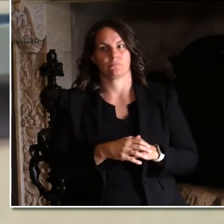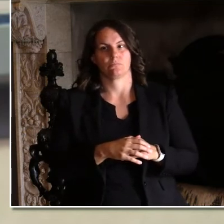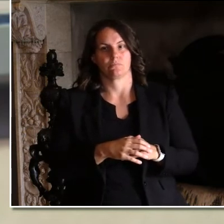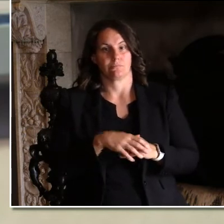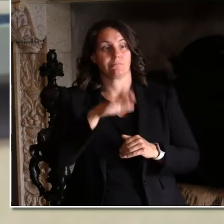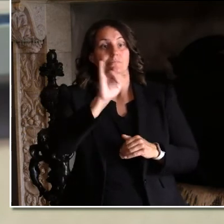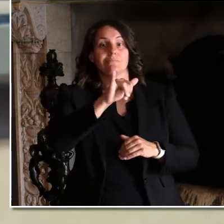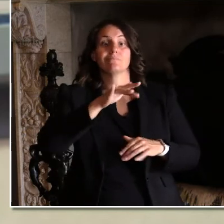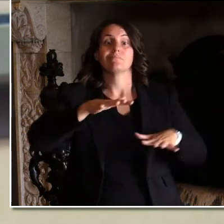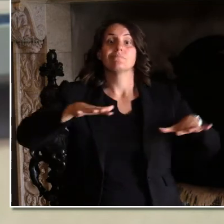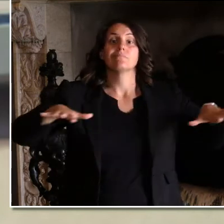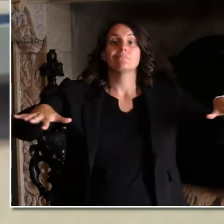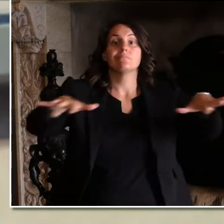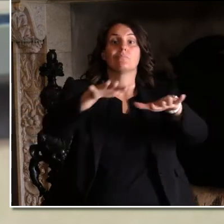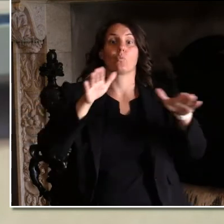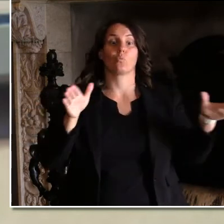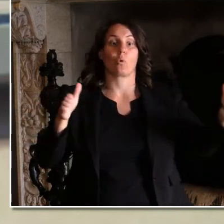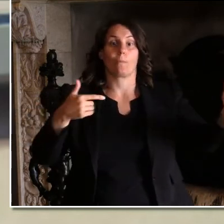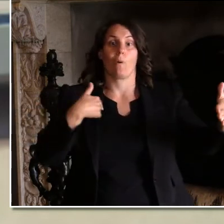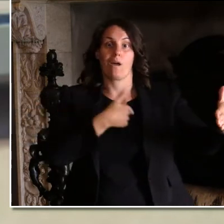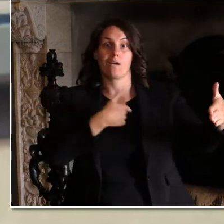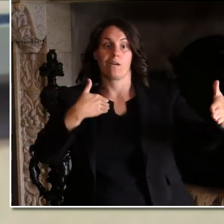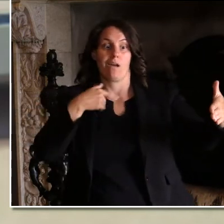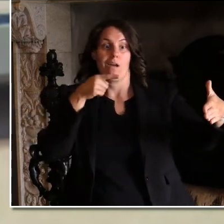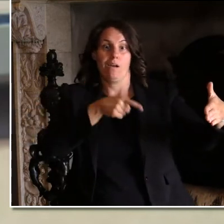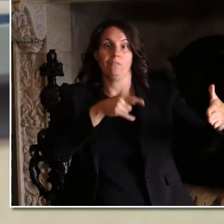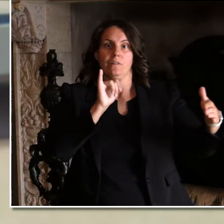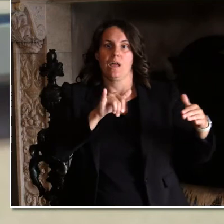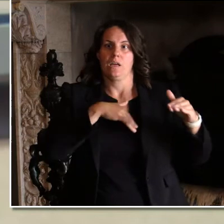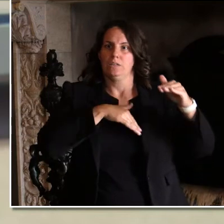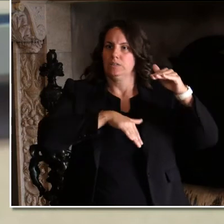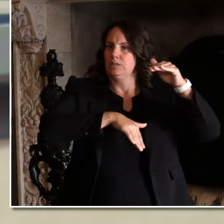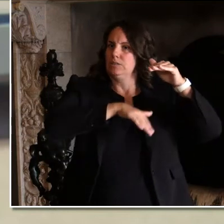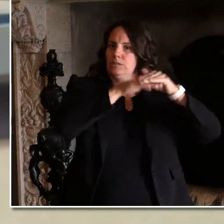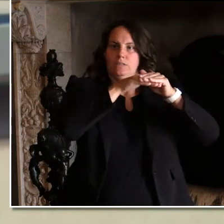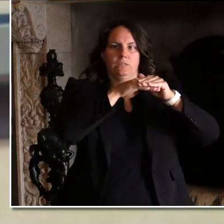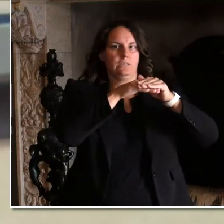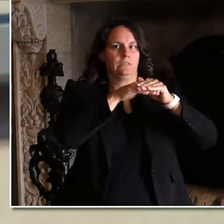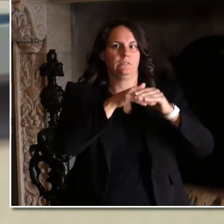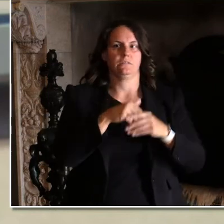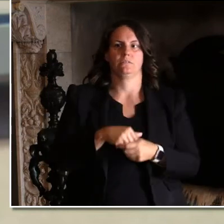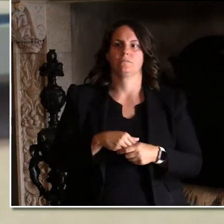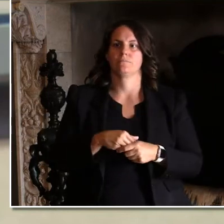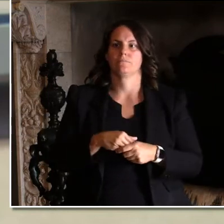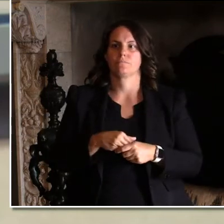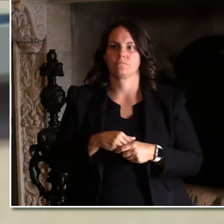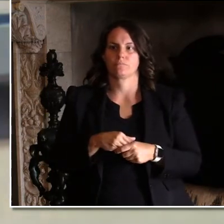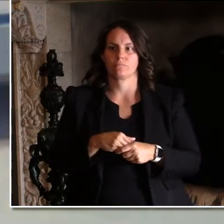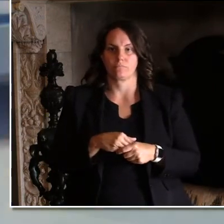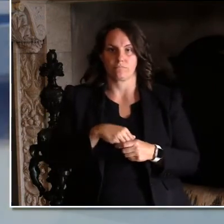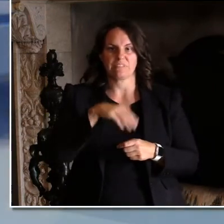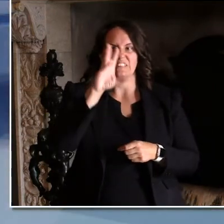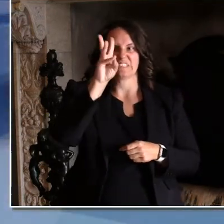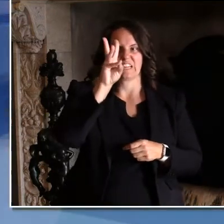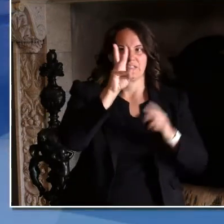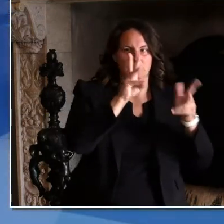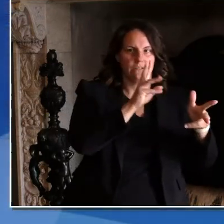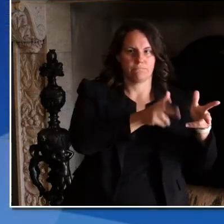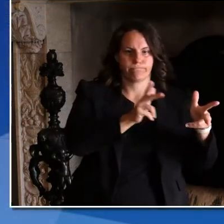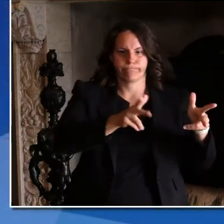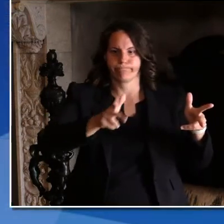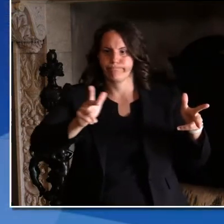6 drive-through lanes and 1 walk-up lane. Thank you. Now to